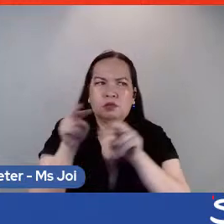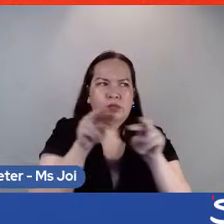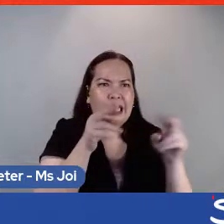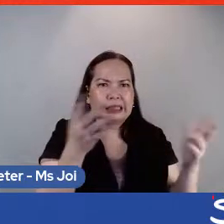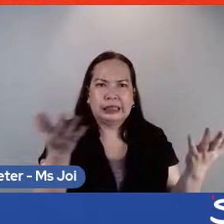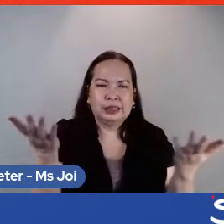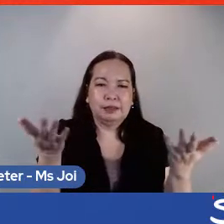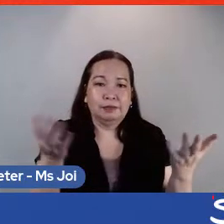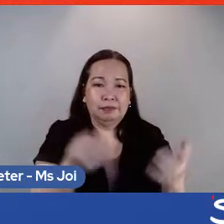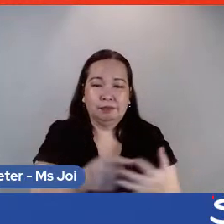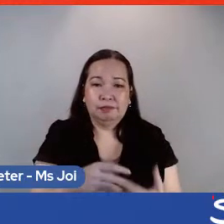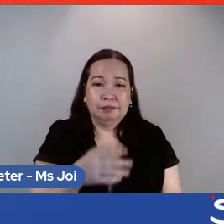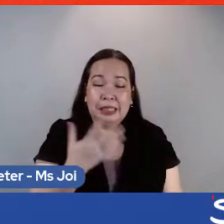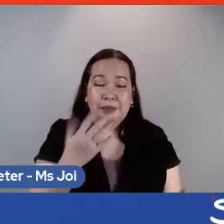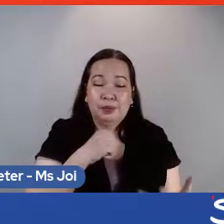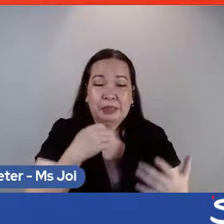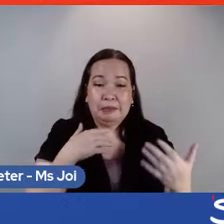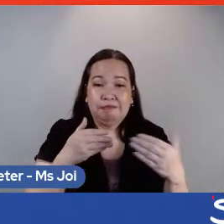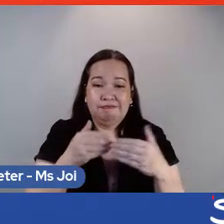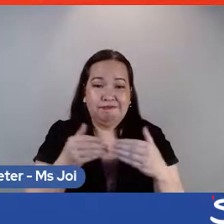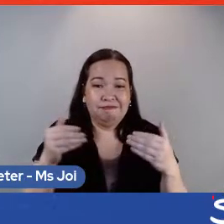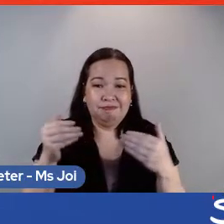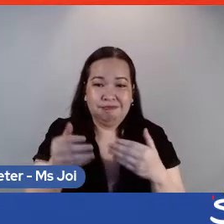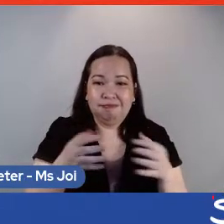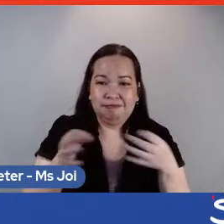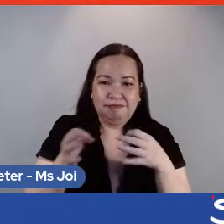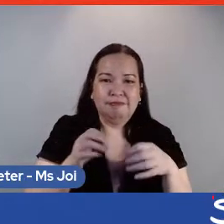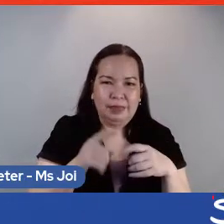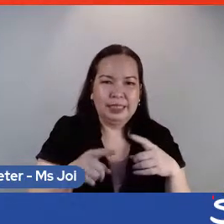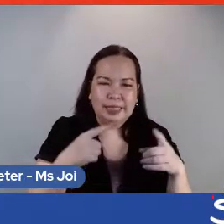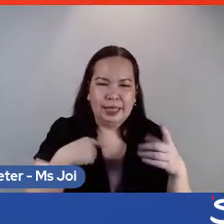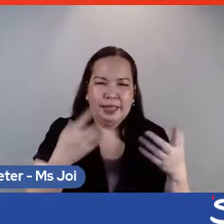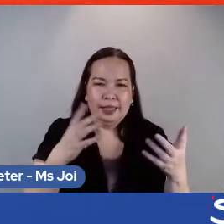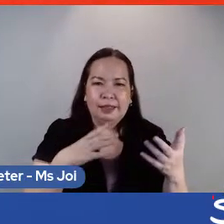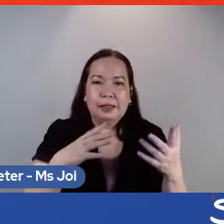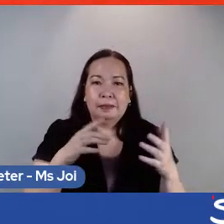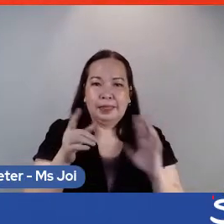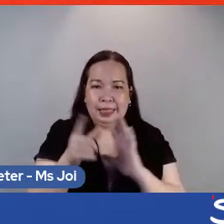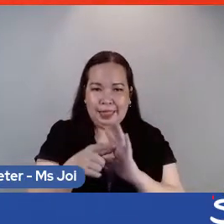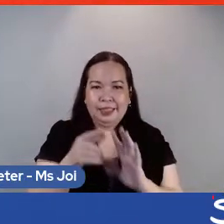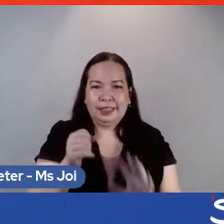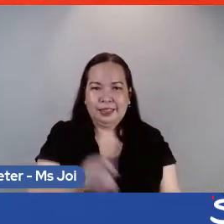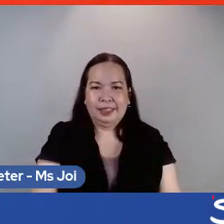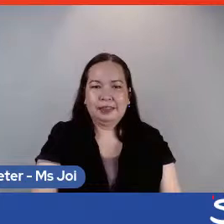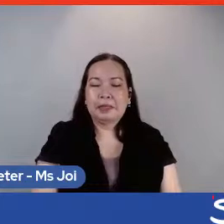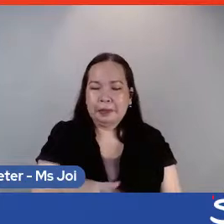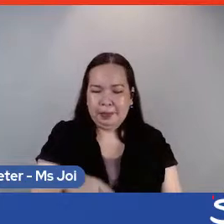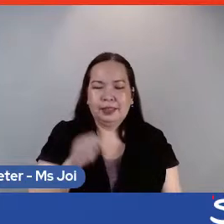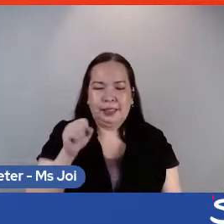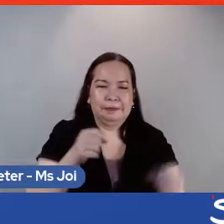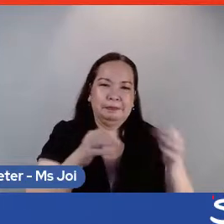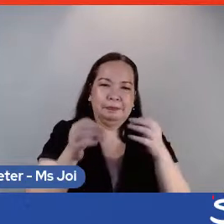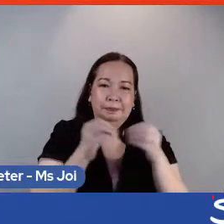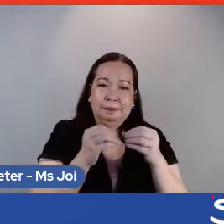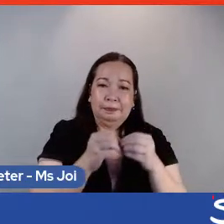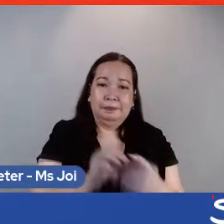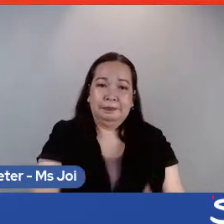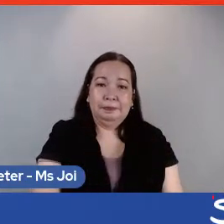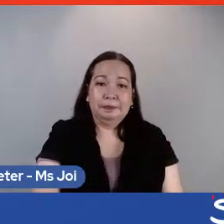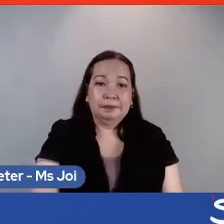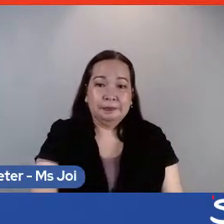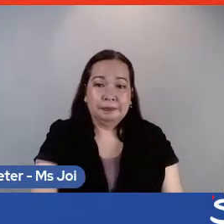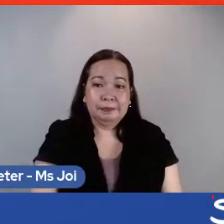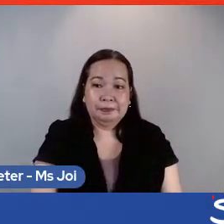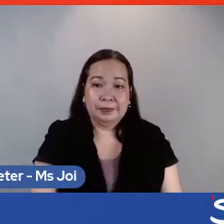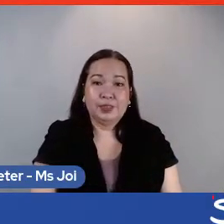I don't know, I might be getting ahead of the conversation, but I'd like to go back to this later. Our conversation tonight is